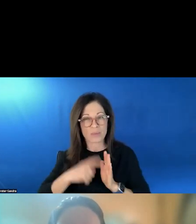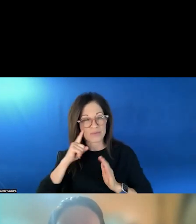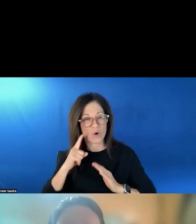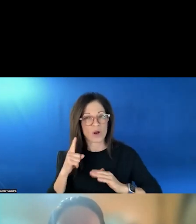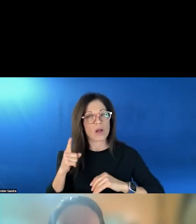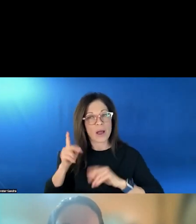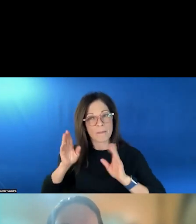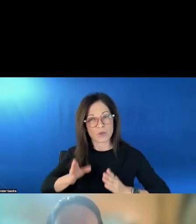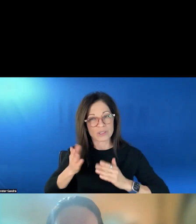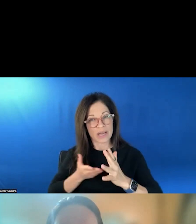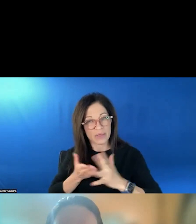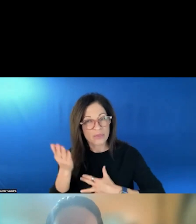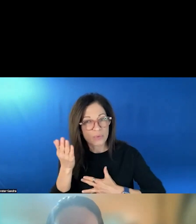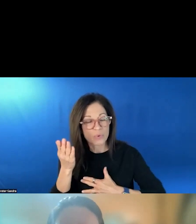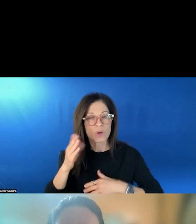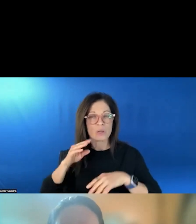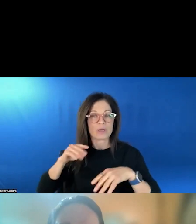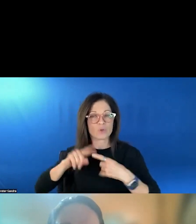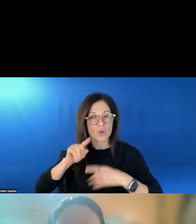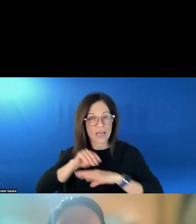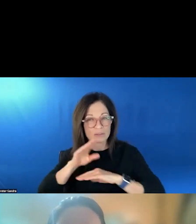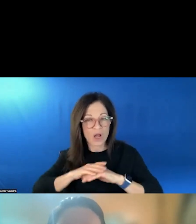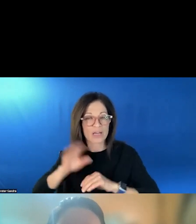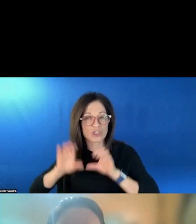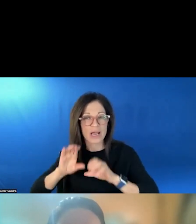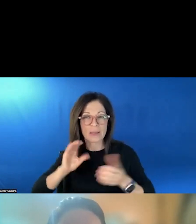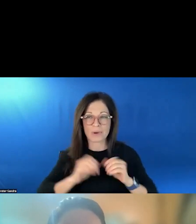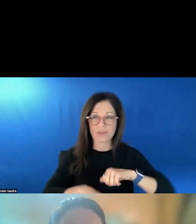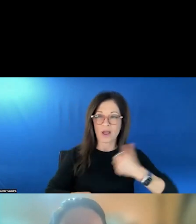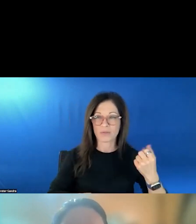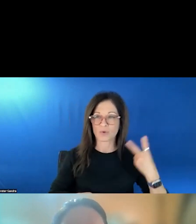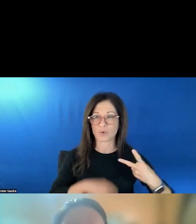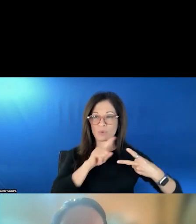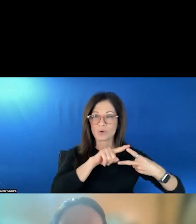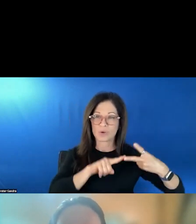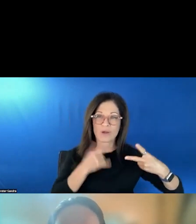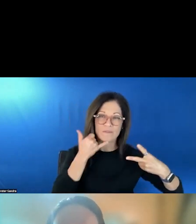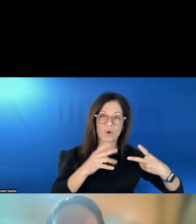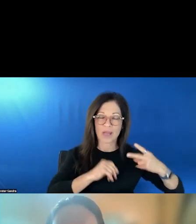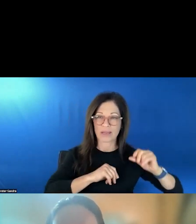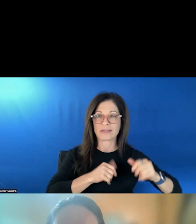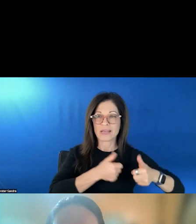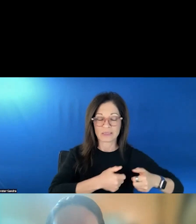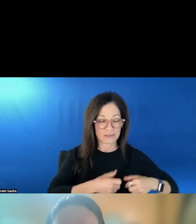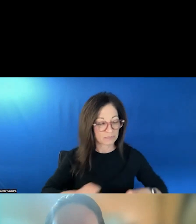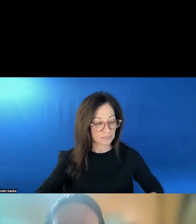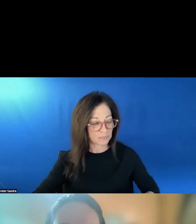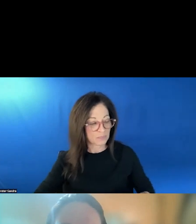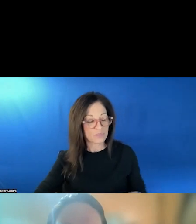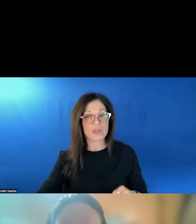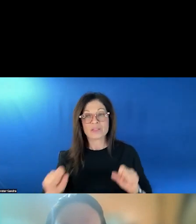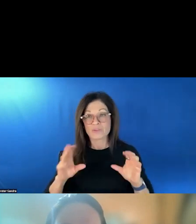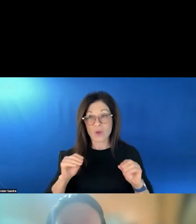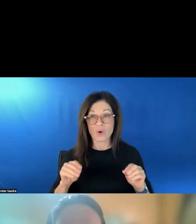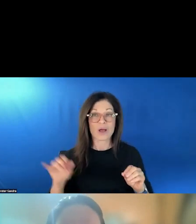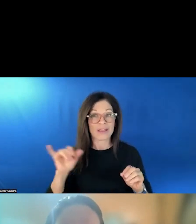to get through to a counselor on chat than the other two modalities, text and phone. And so as of December,